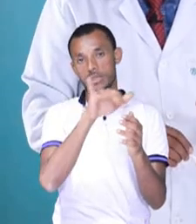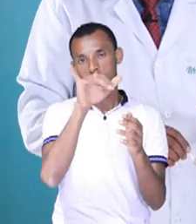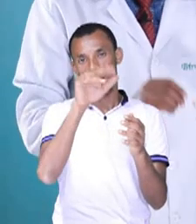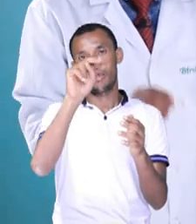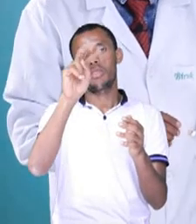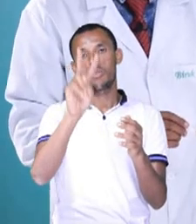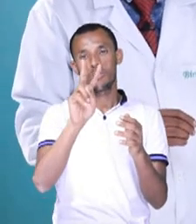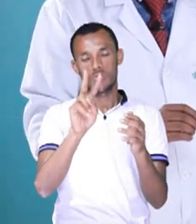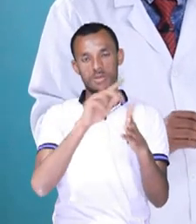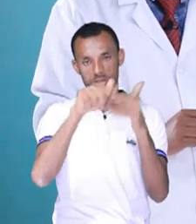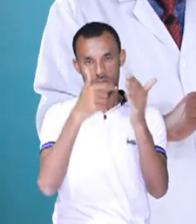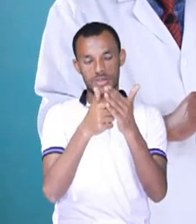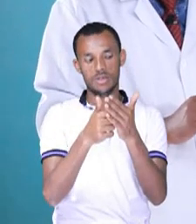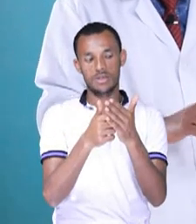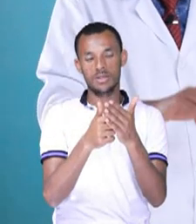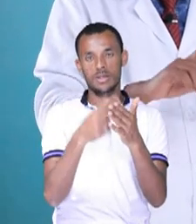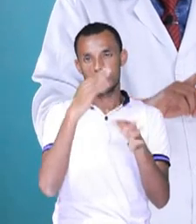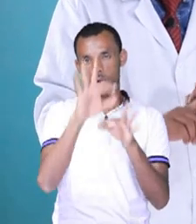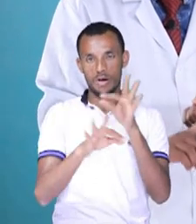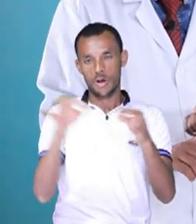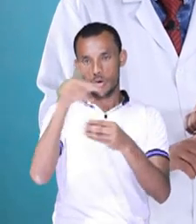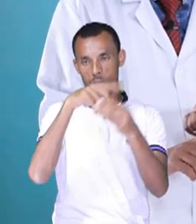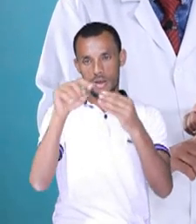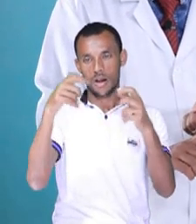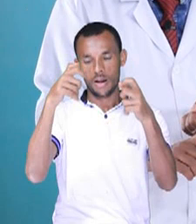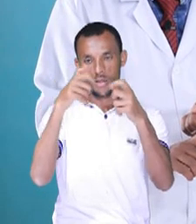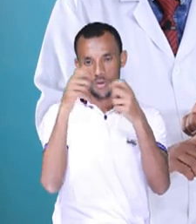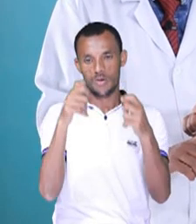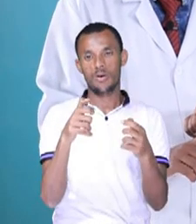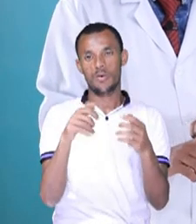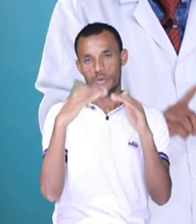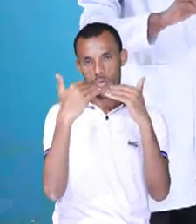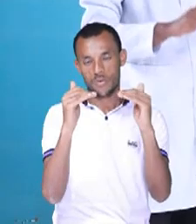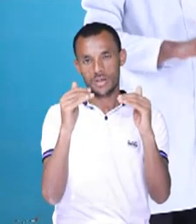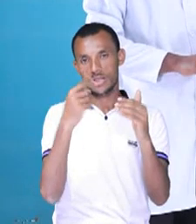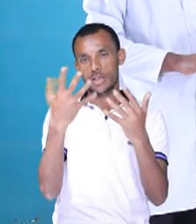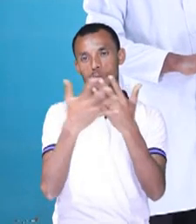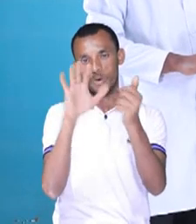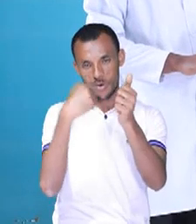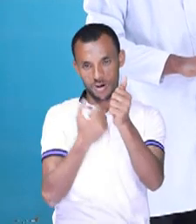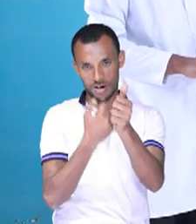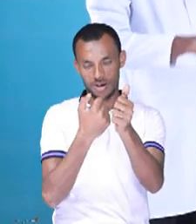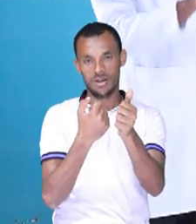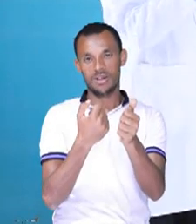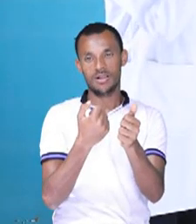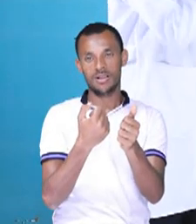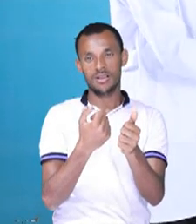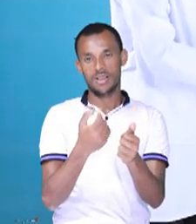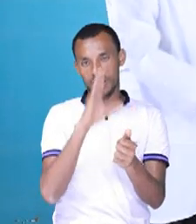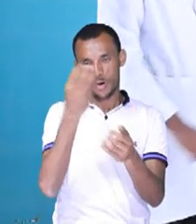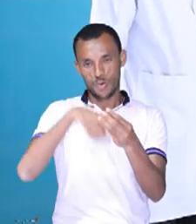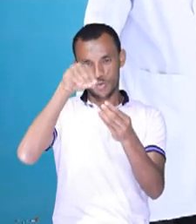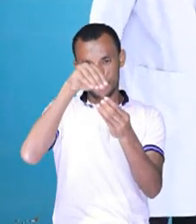N2. Therefore, the molecular orbital electron configuration, the bond order,